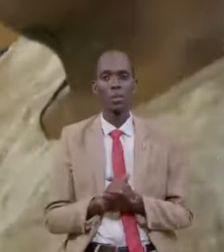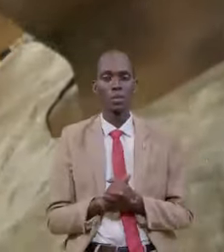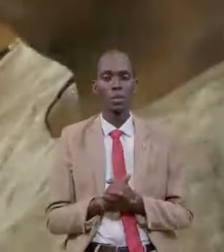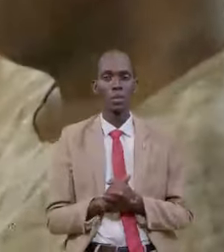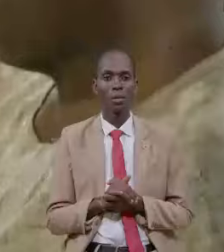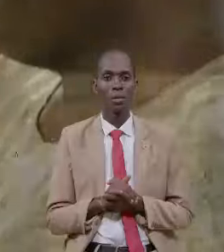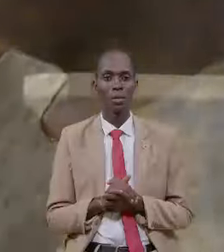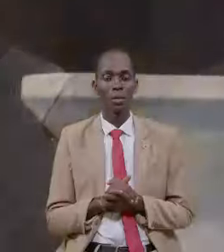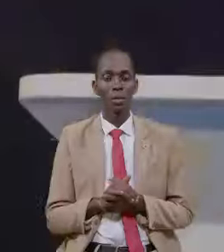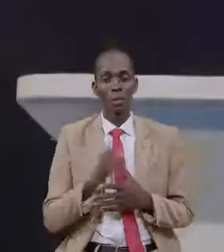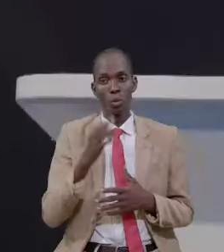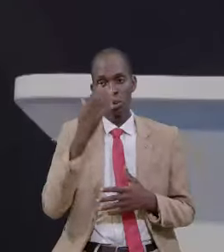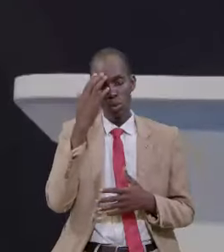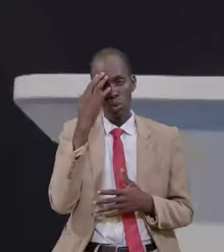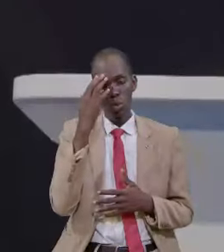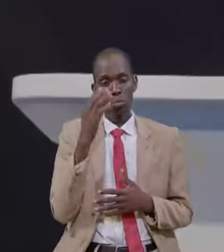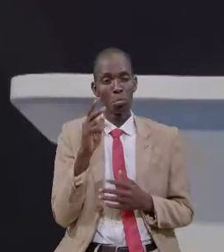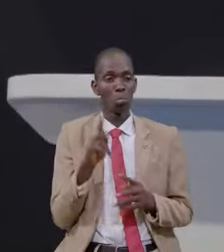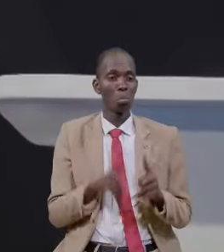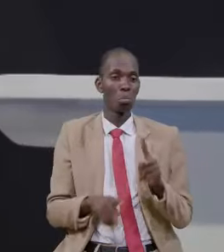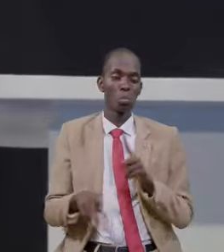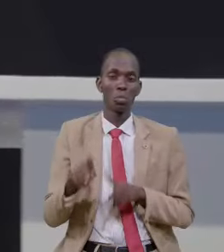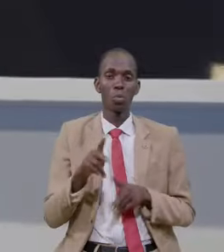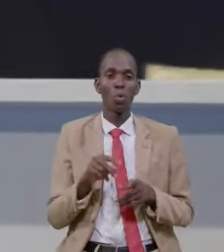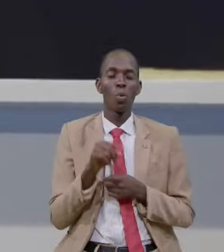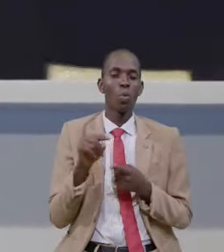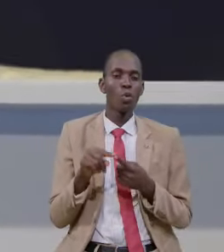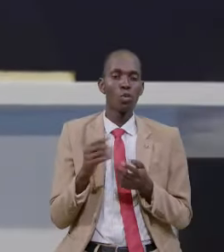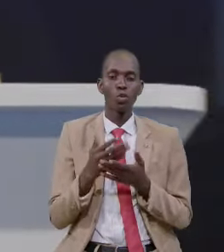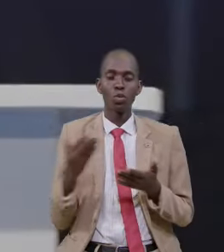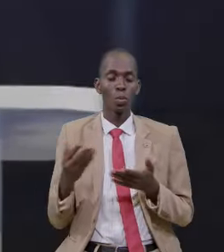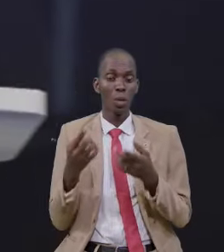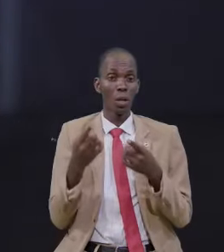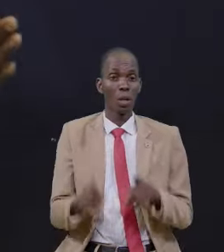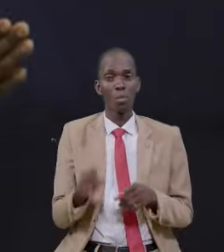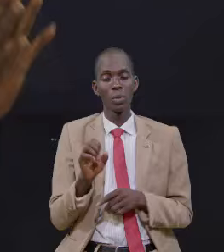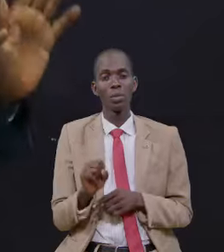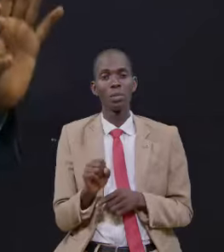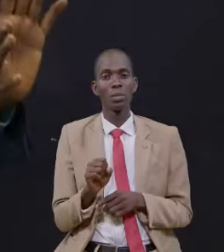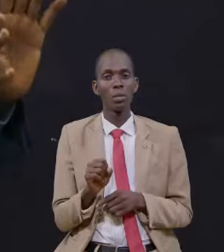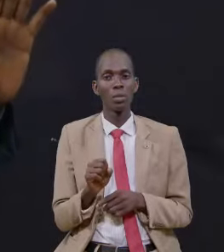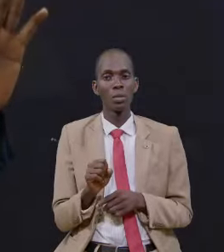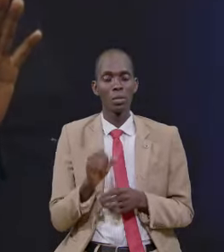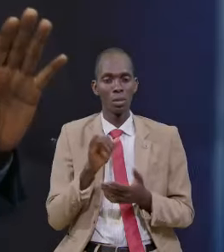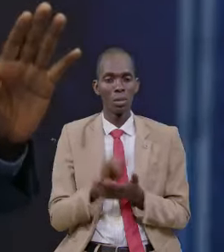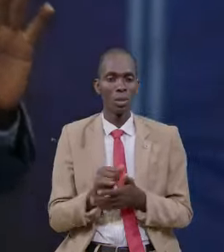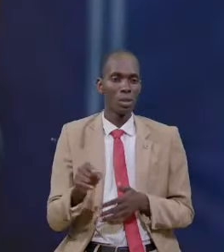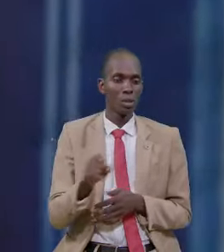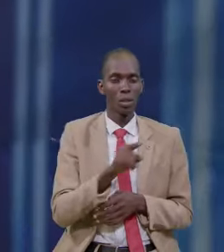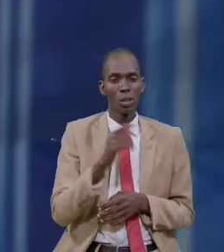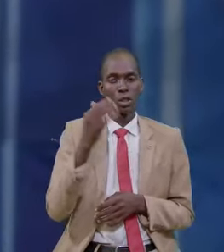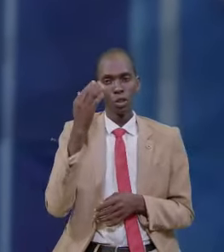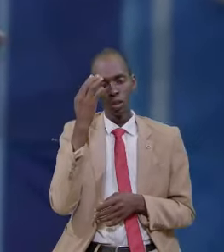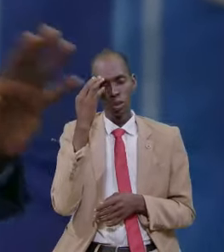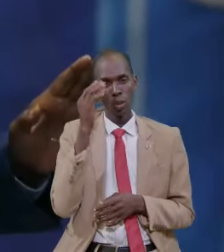Even people ordinarily, when something happens that they know a